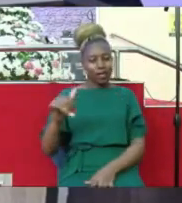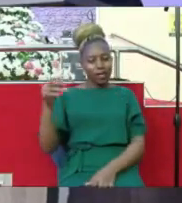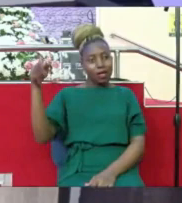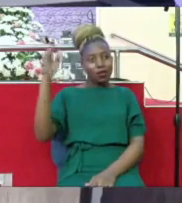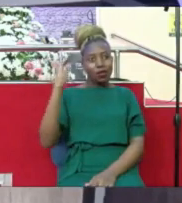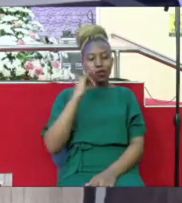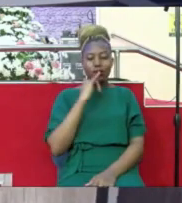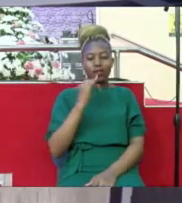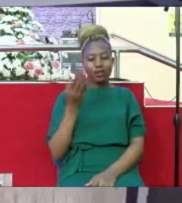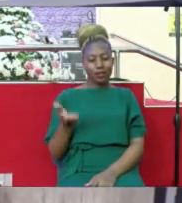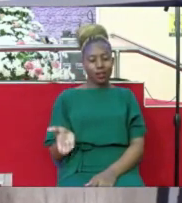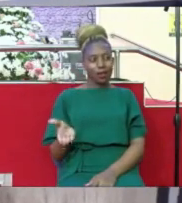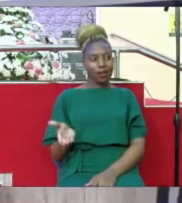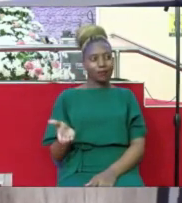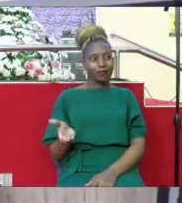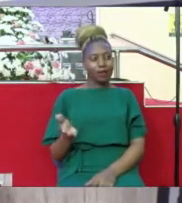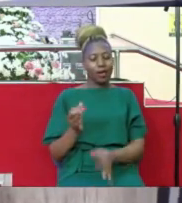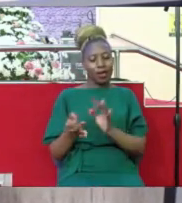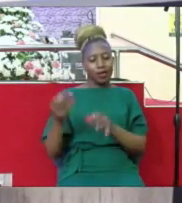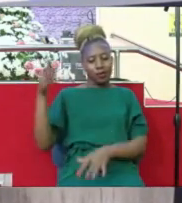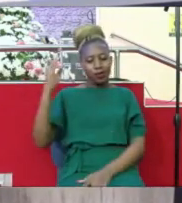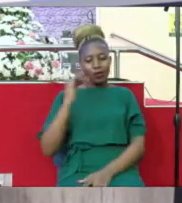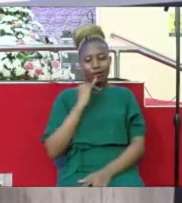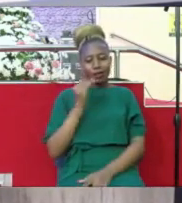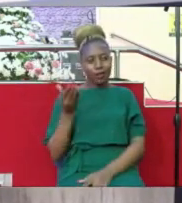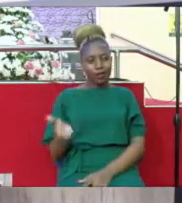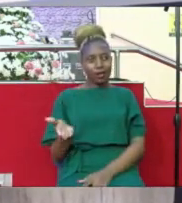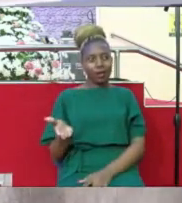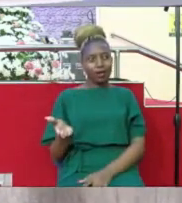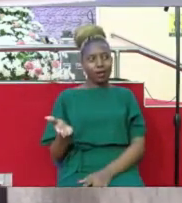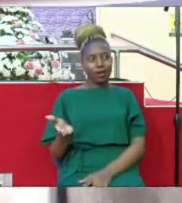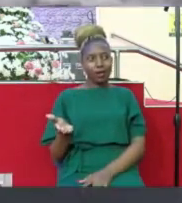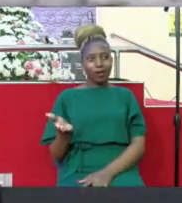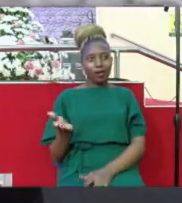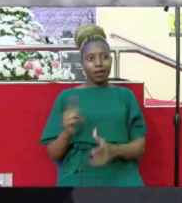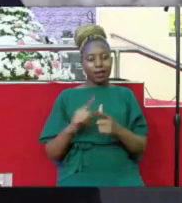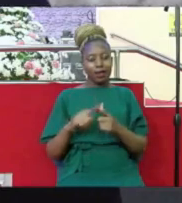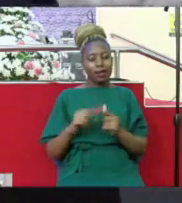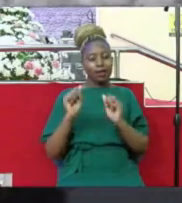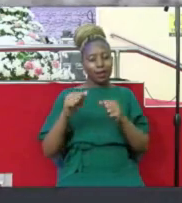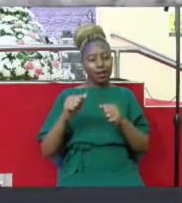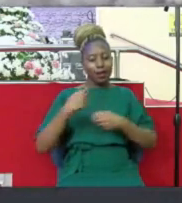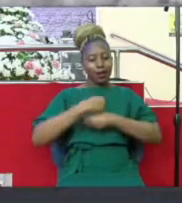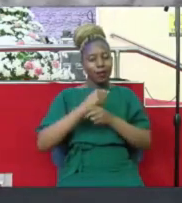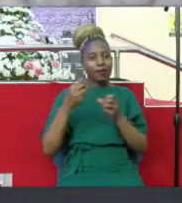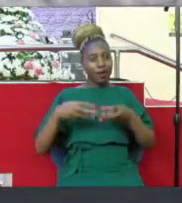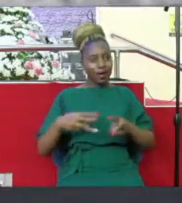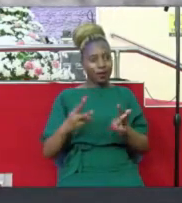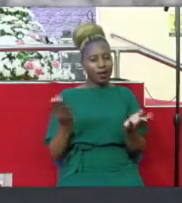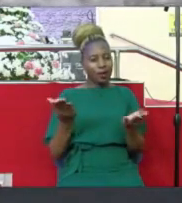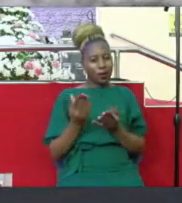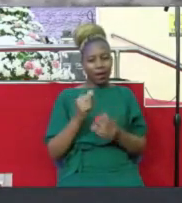here. And if God is here, then he can make a way where there seems to be no